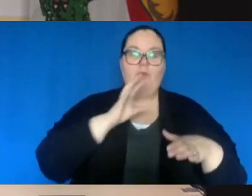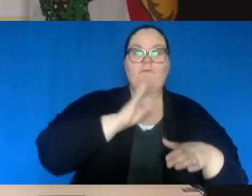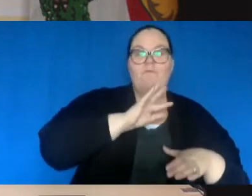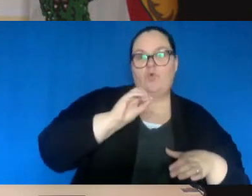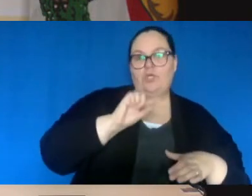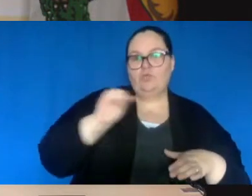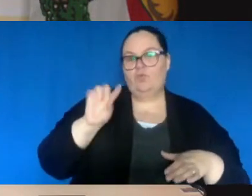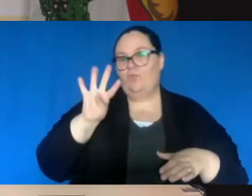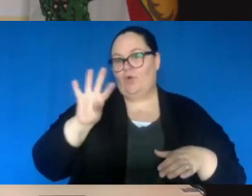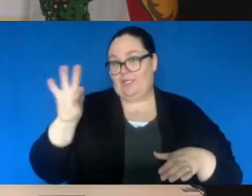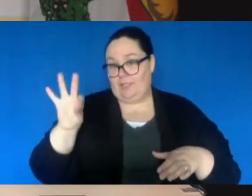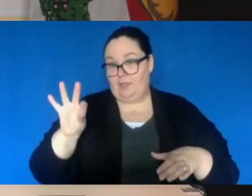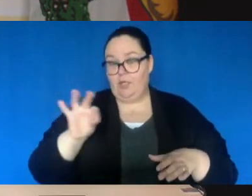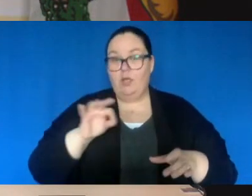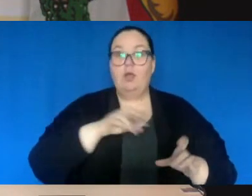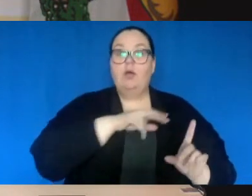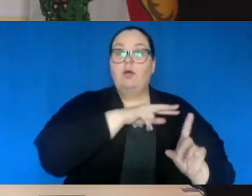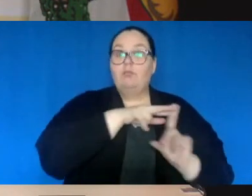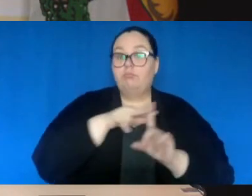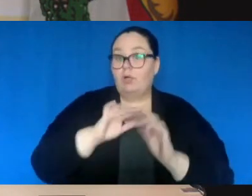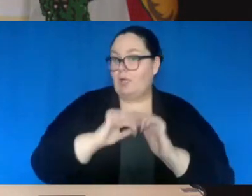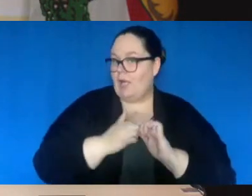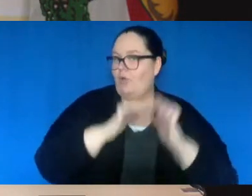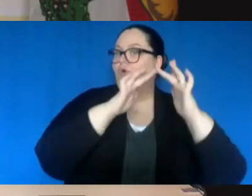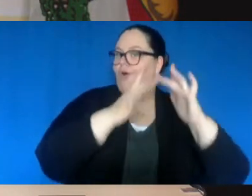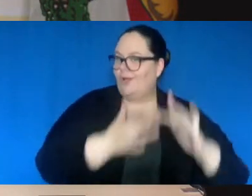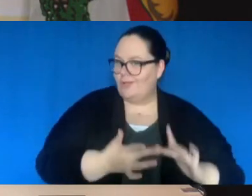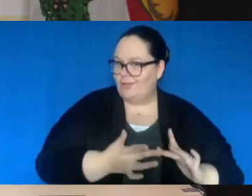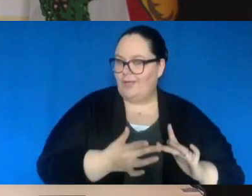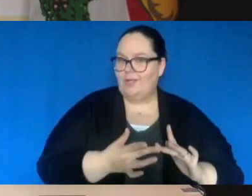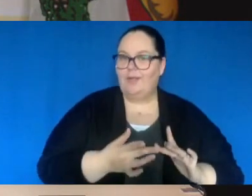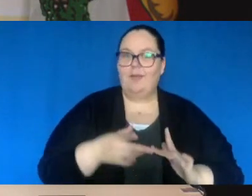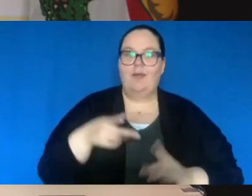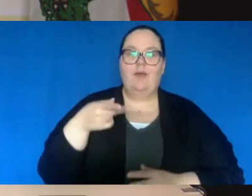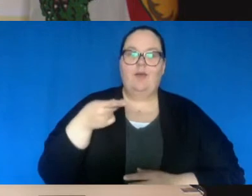can be booked directly using our online booking system at